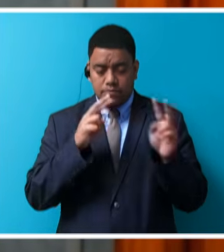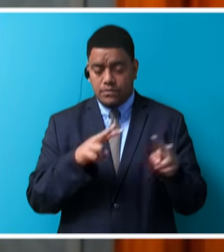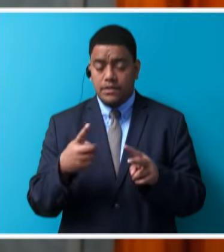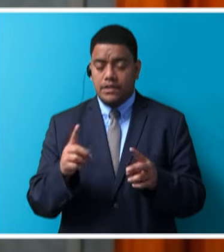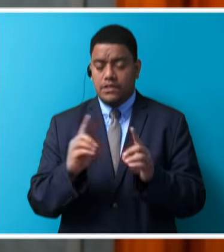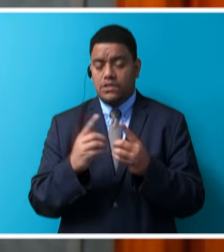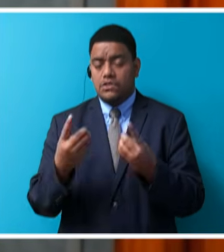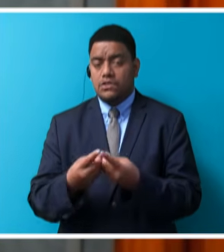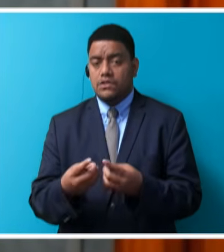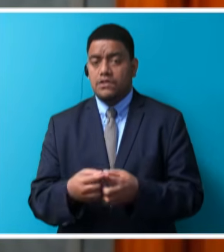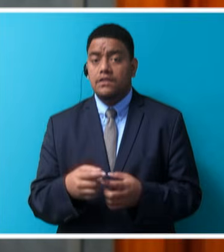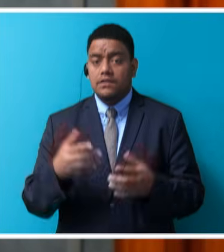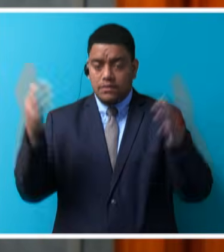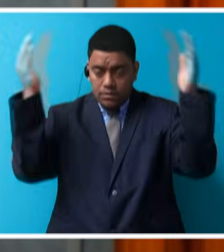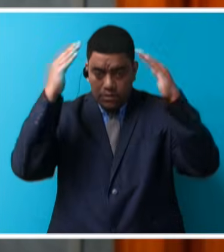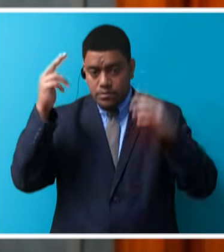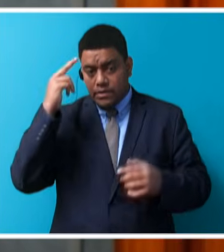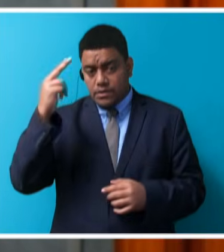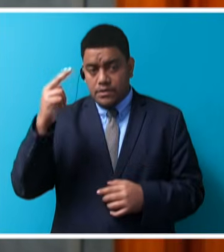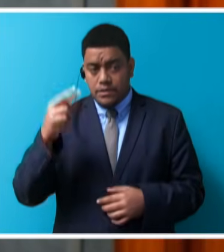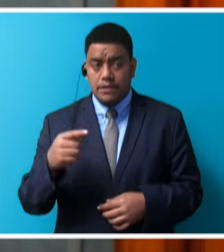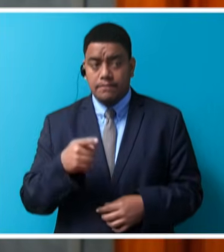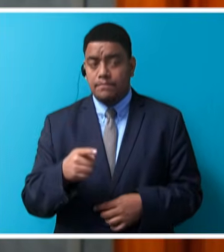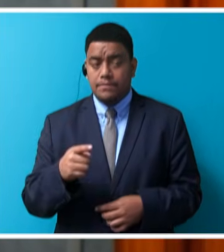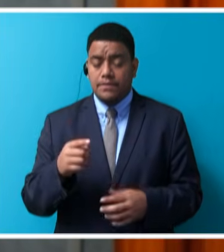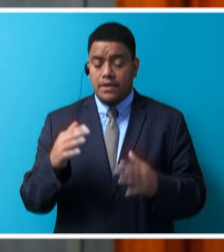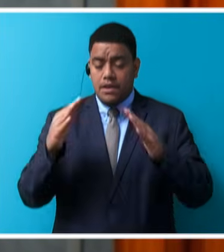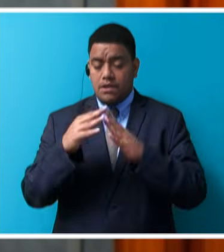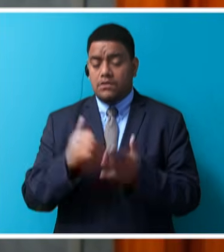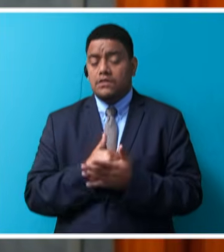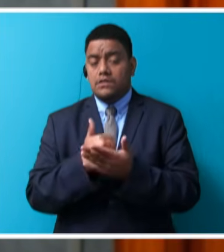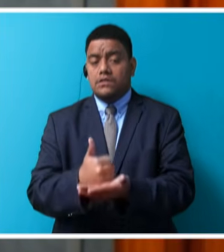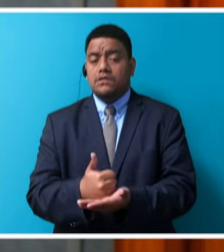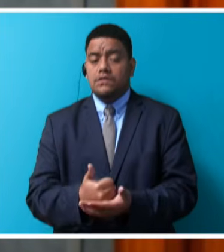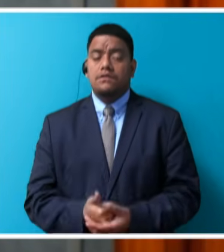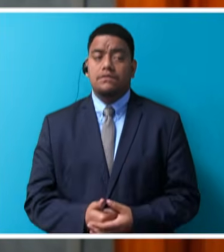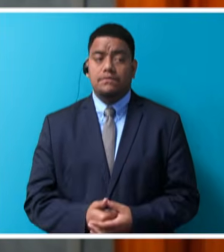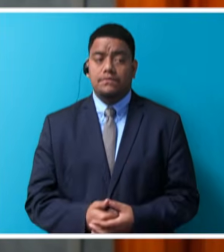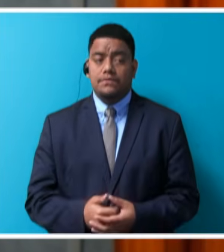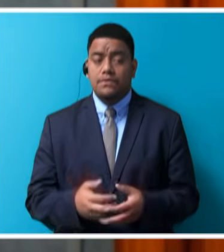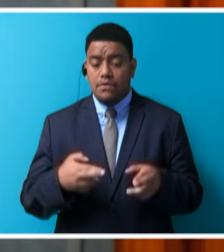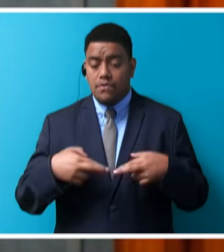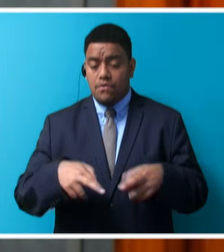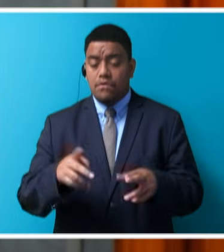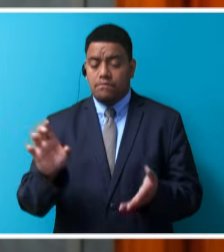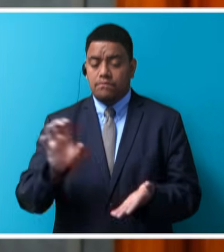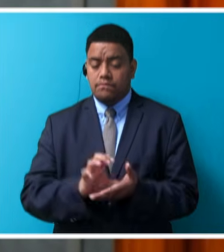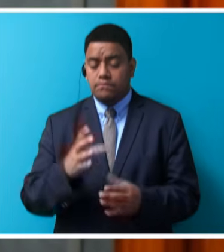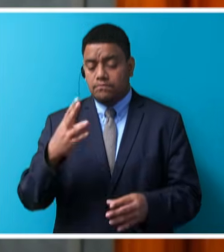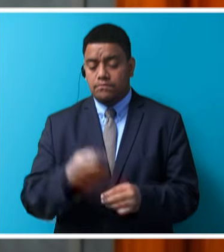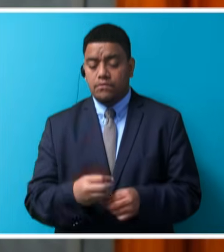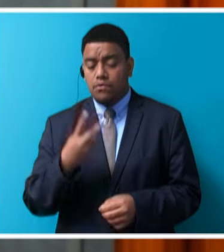districts. Mr. Speaker, sir, the Rural Housing Assistance Program is also allocated